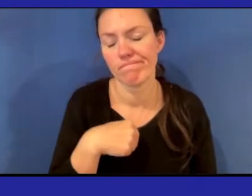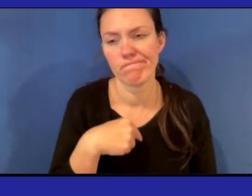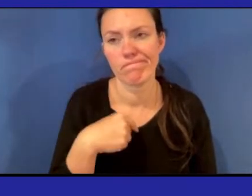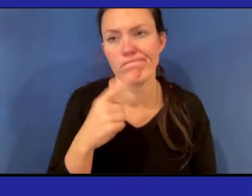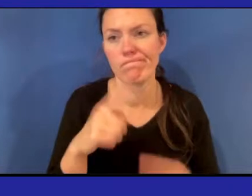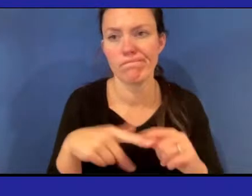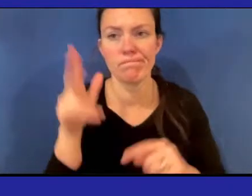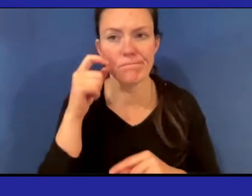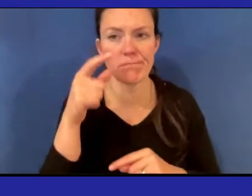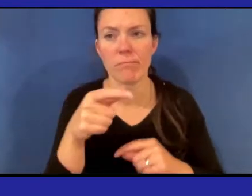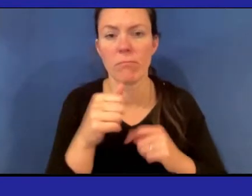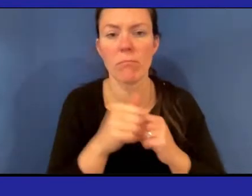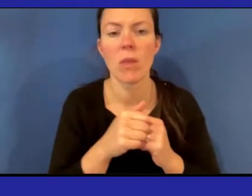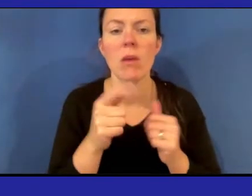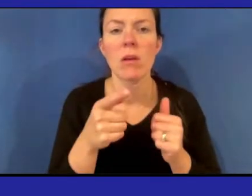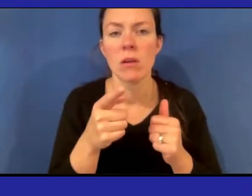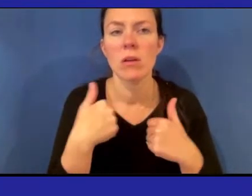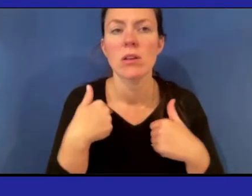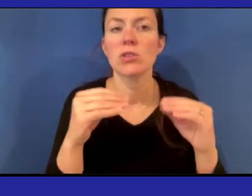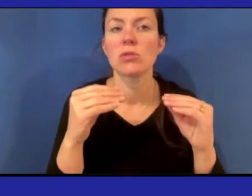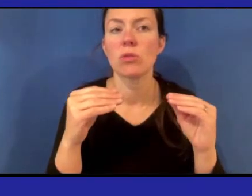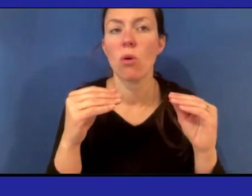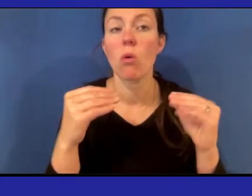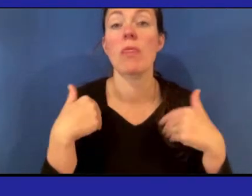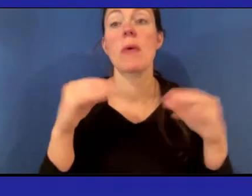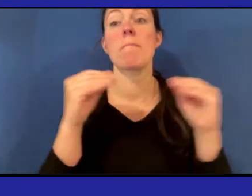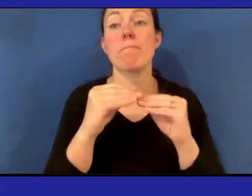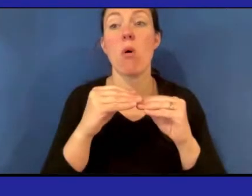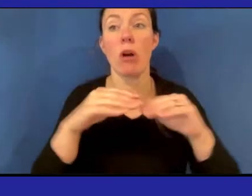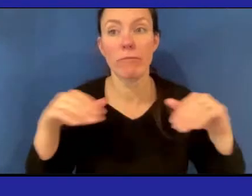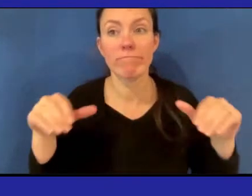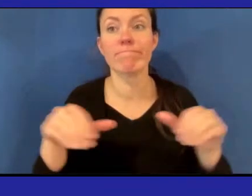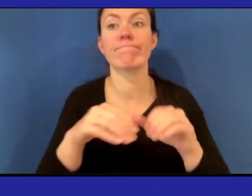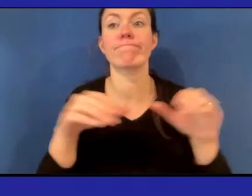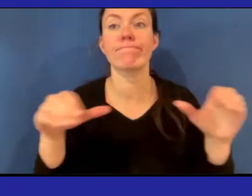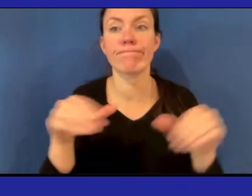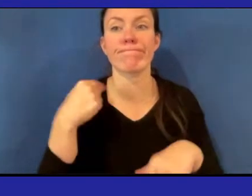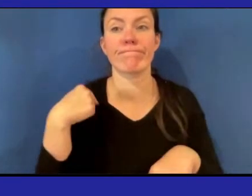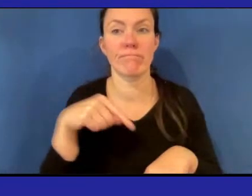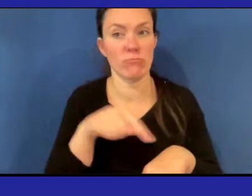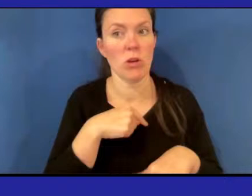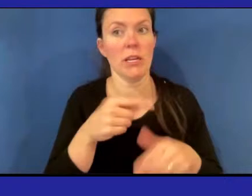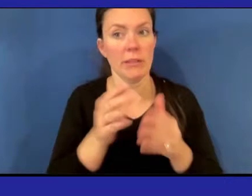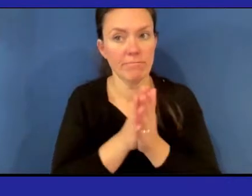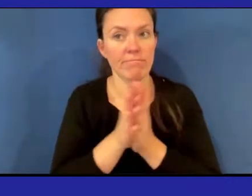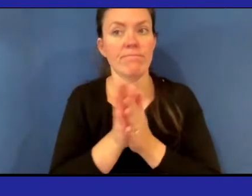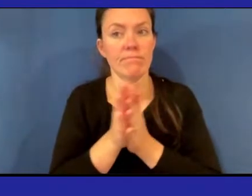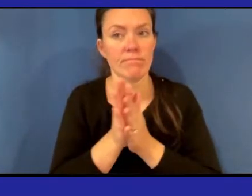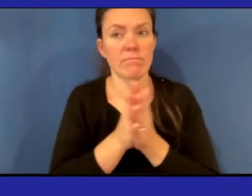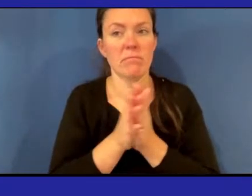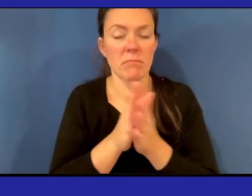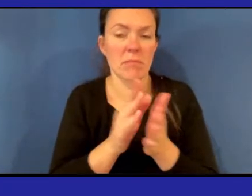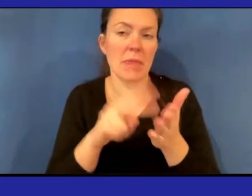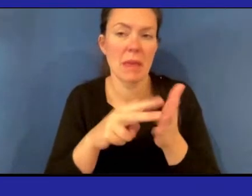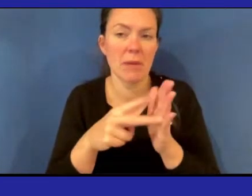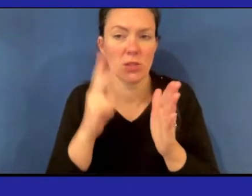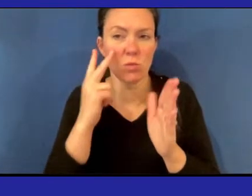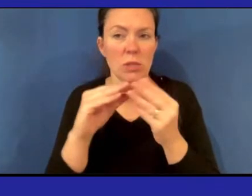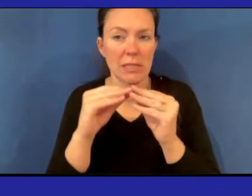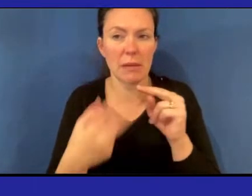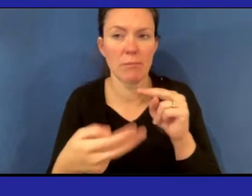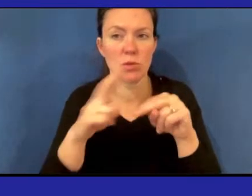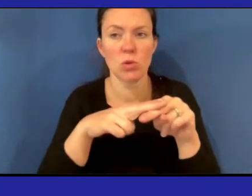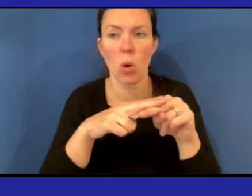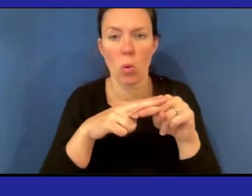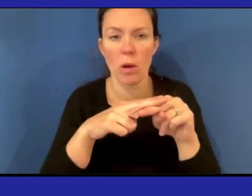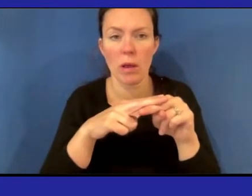rounds. So the more proactive we are, which is events and rounds, it's a good thing that the number is going up. The idea is that we